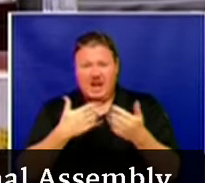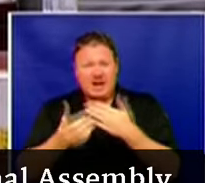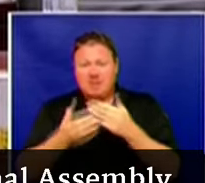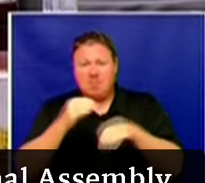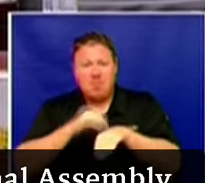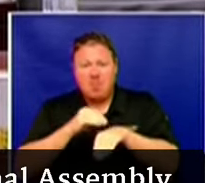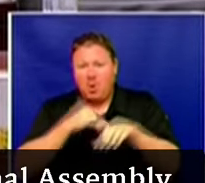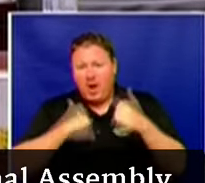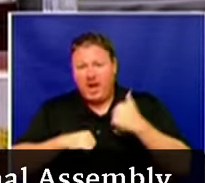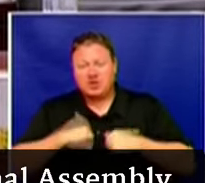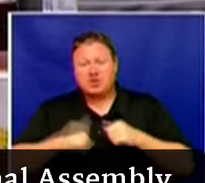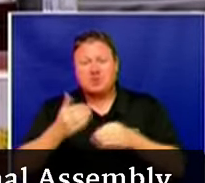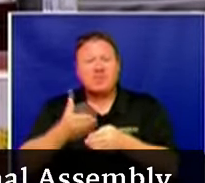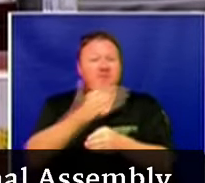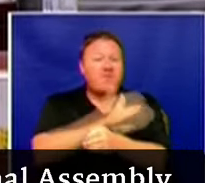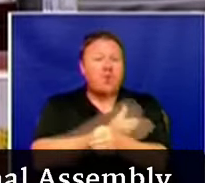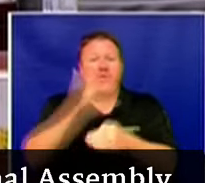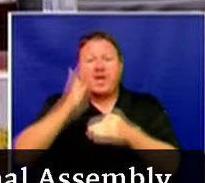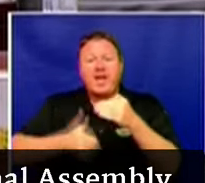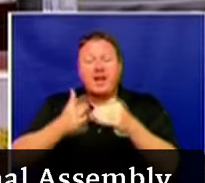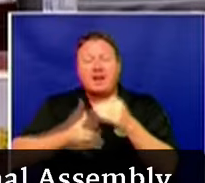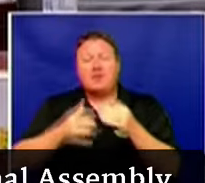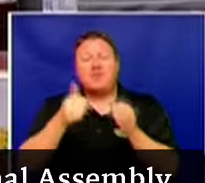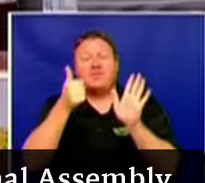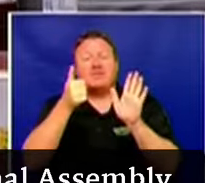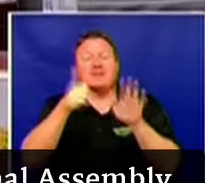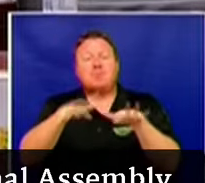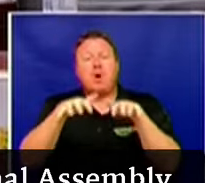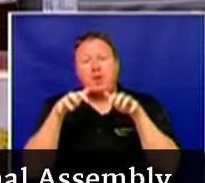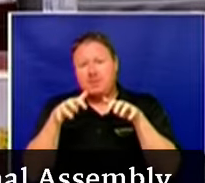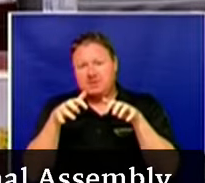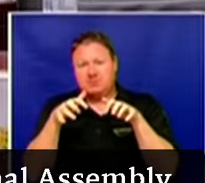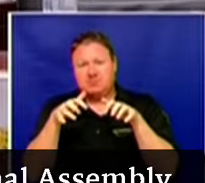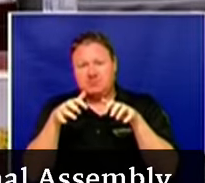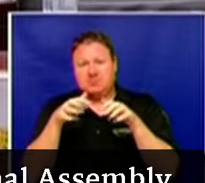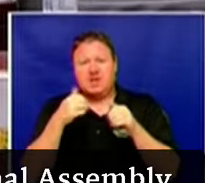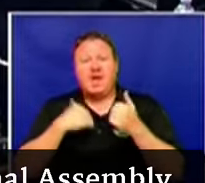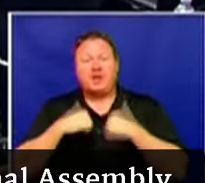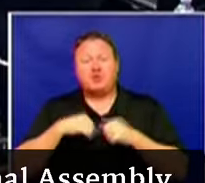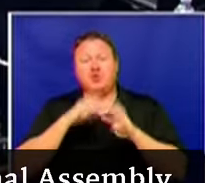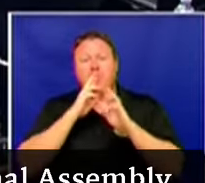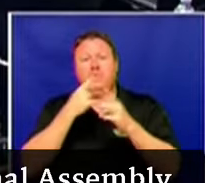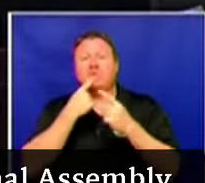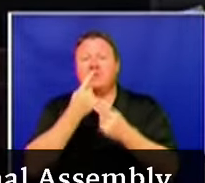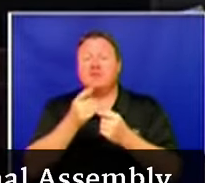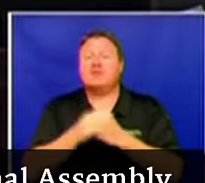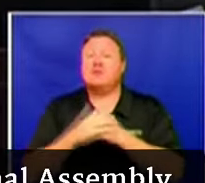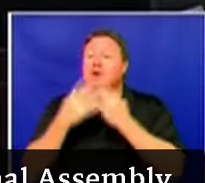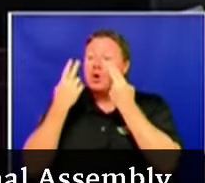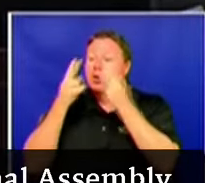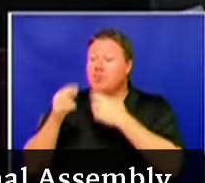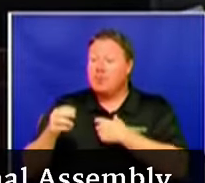action taken out of the state capture report? Thank you. The Honorable President.